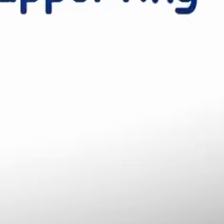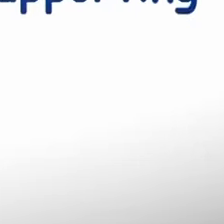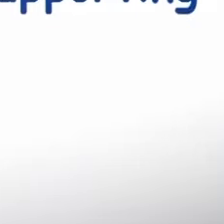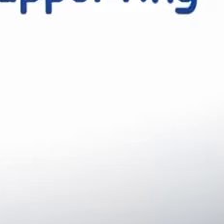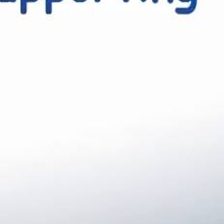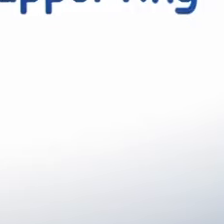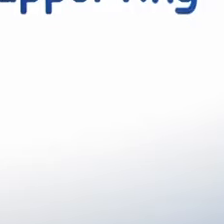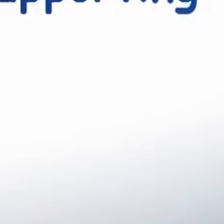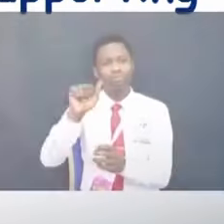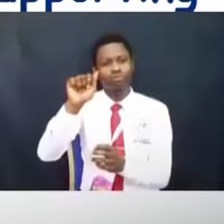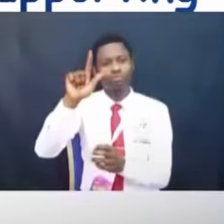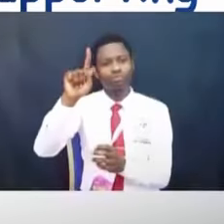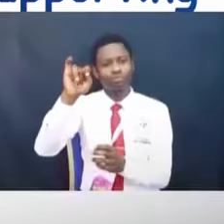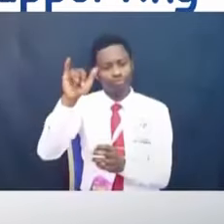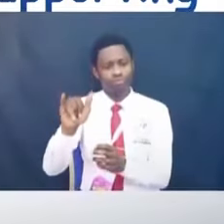That the supporting leader